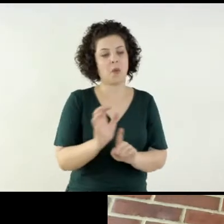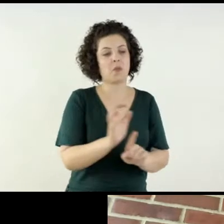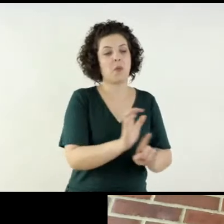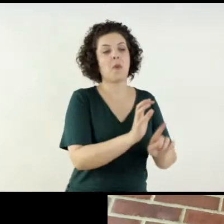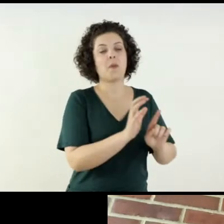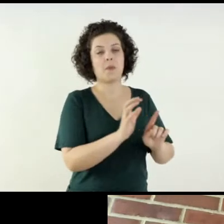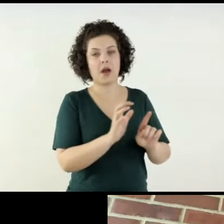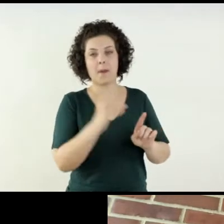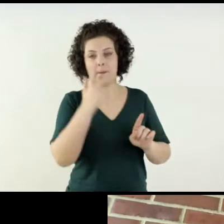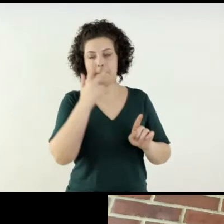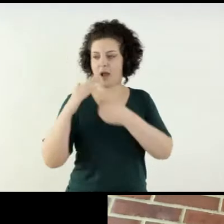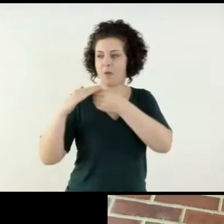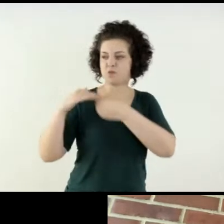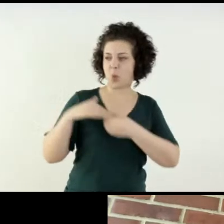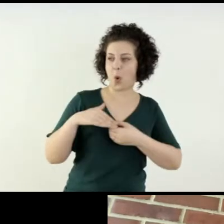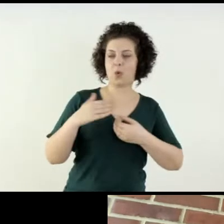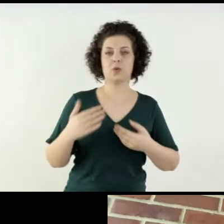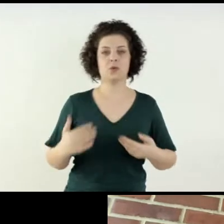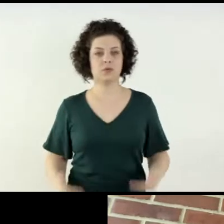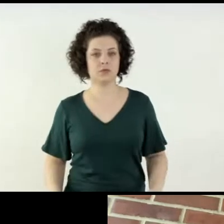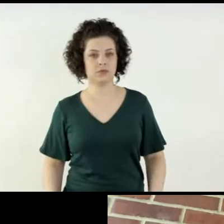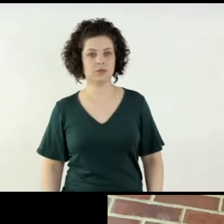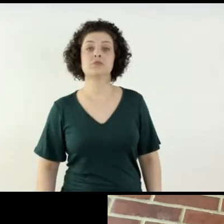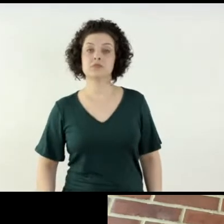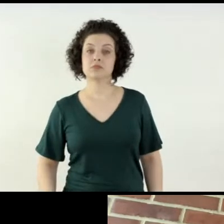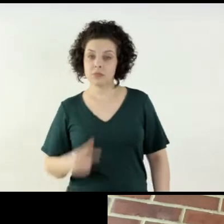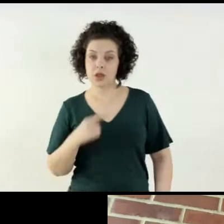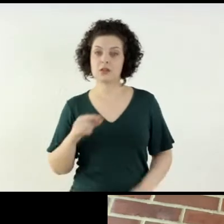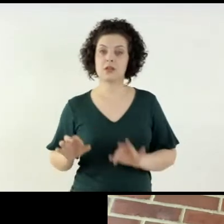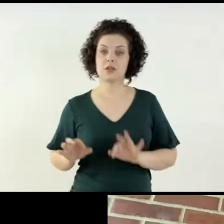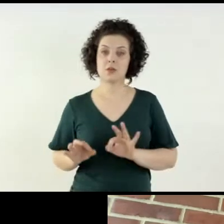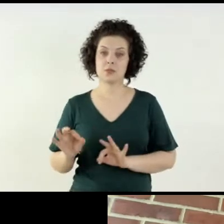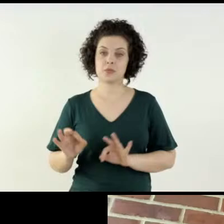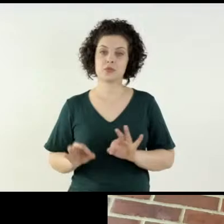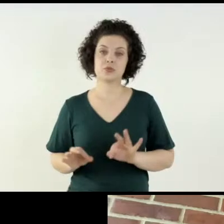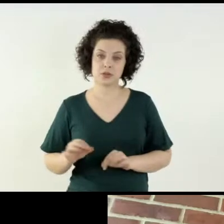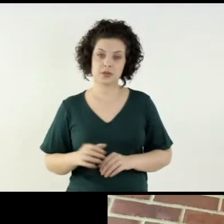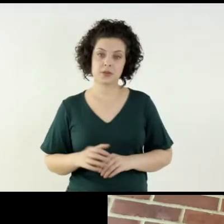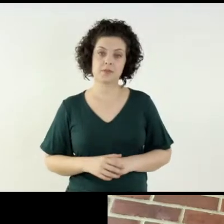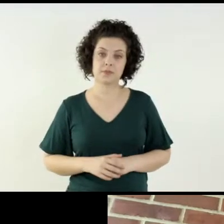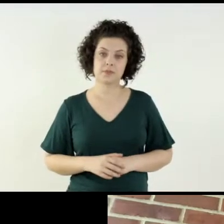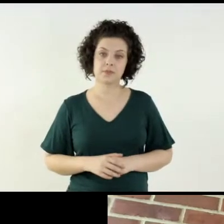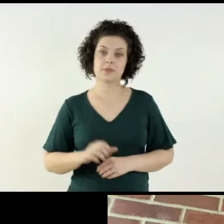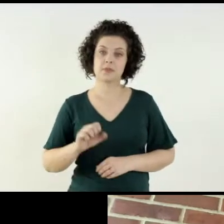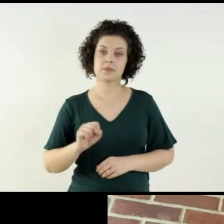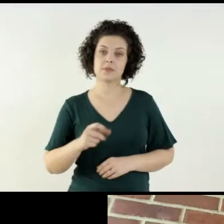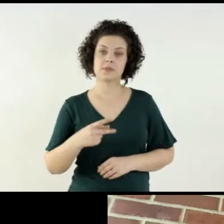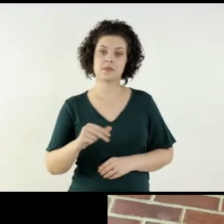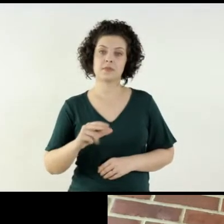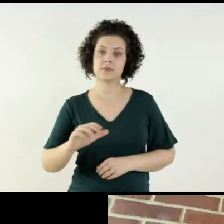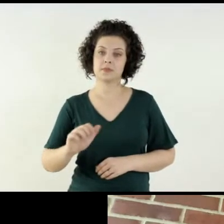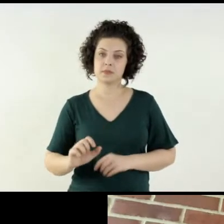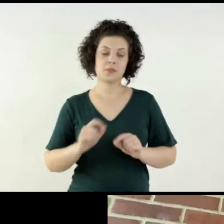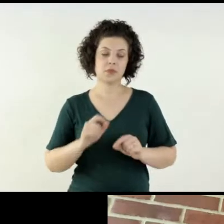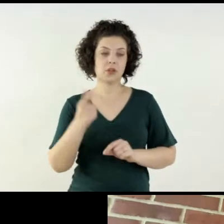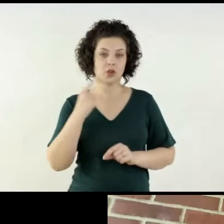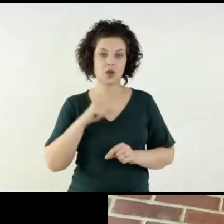Let's Take Back Our Space, Female and Male Body Language as a Result of